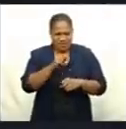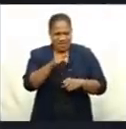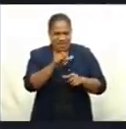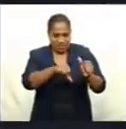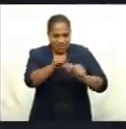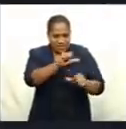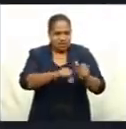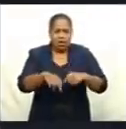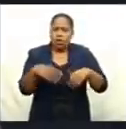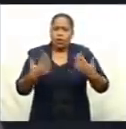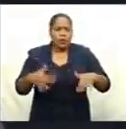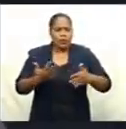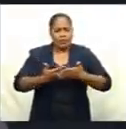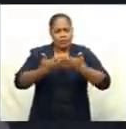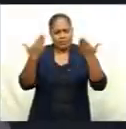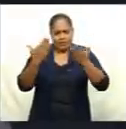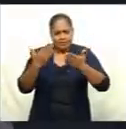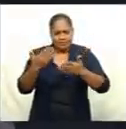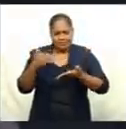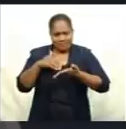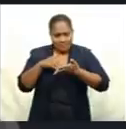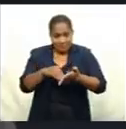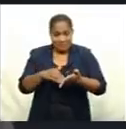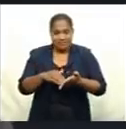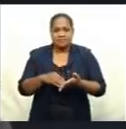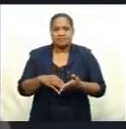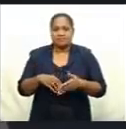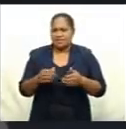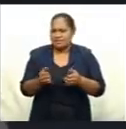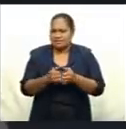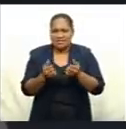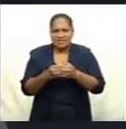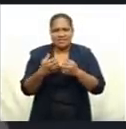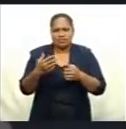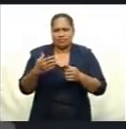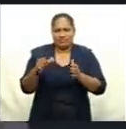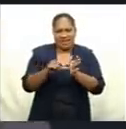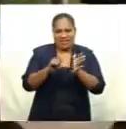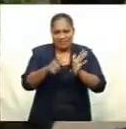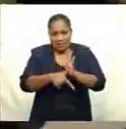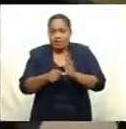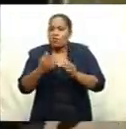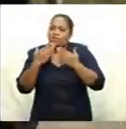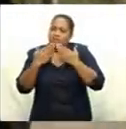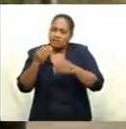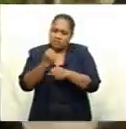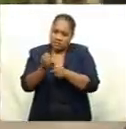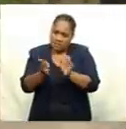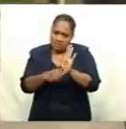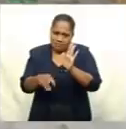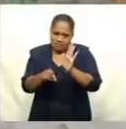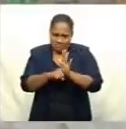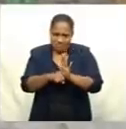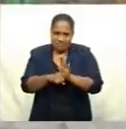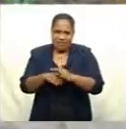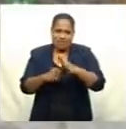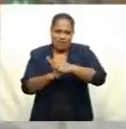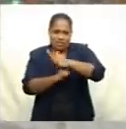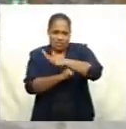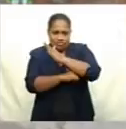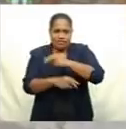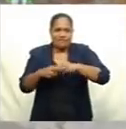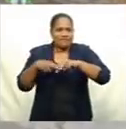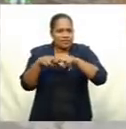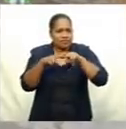for the villagers as many are going through a difficult time, but we thank the GMRA Foundation Fiji. The foundation worked with the district office